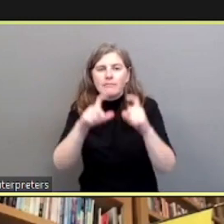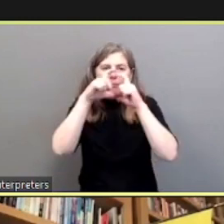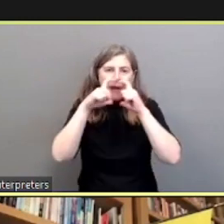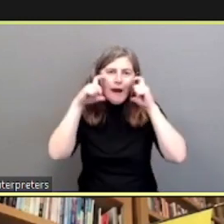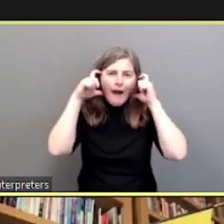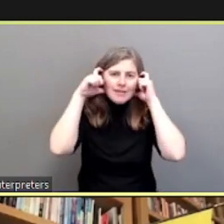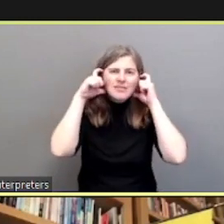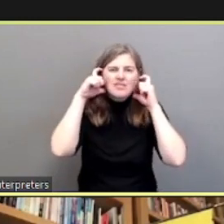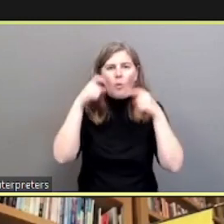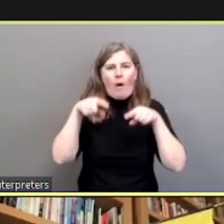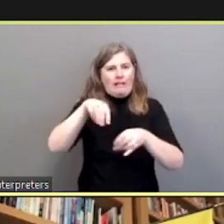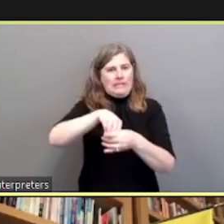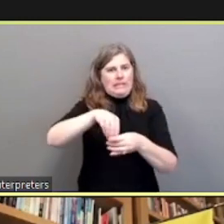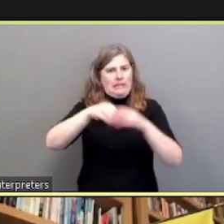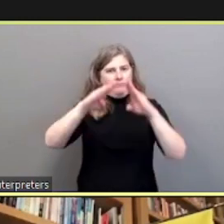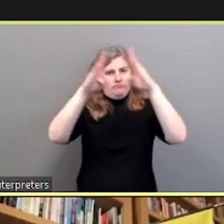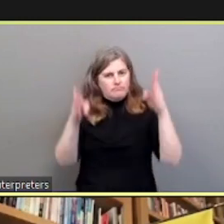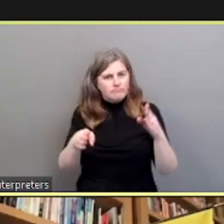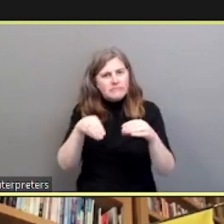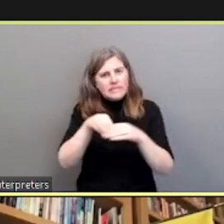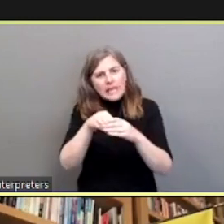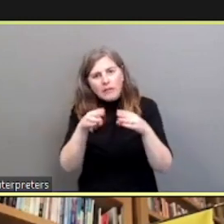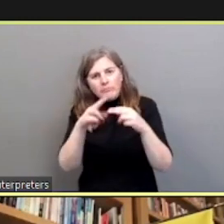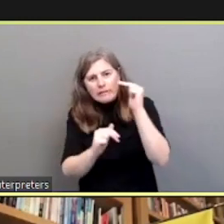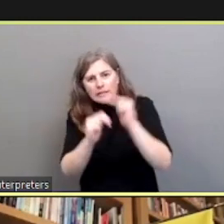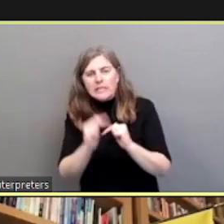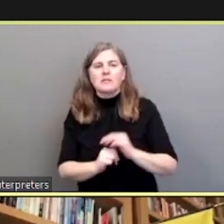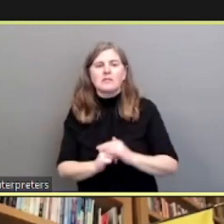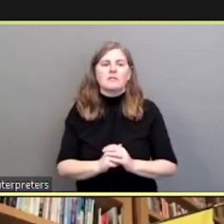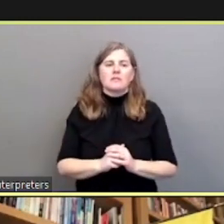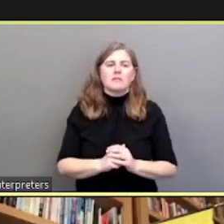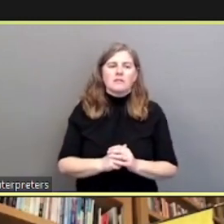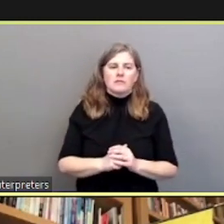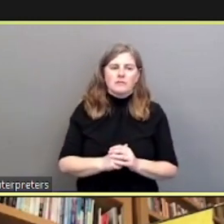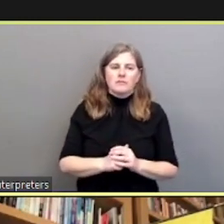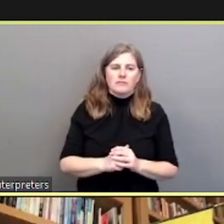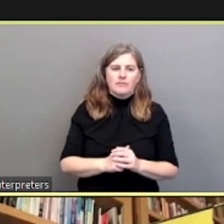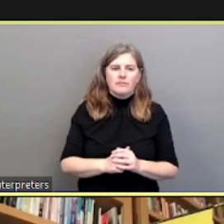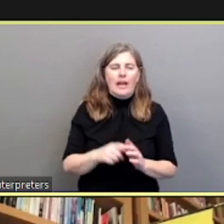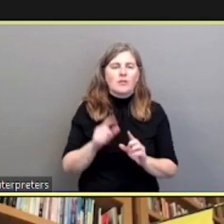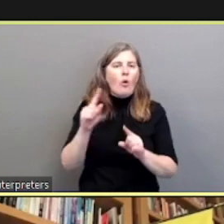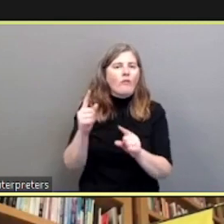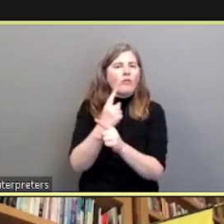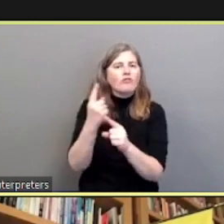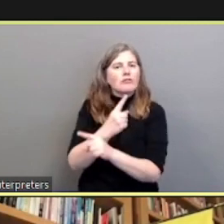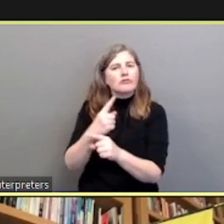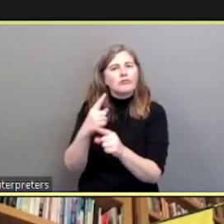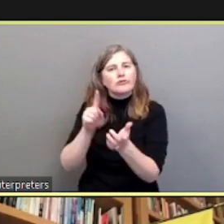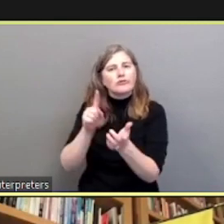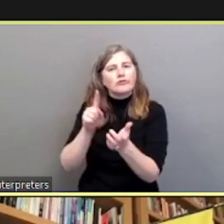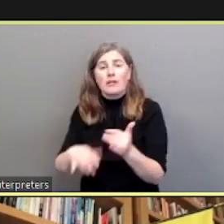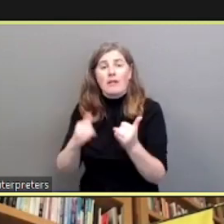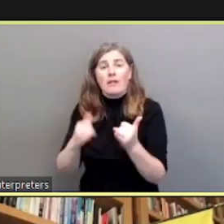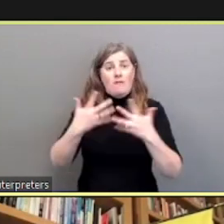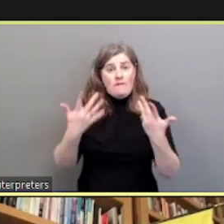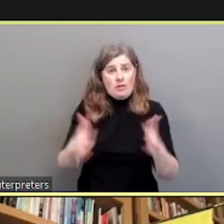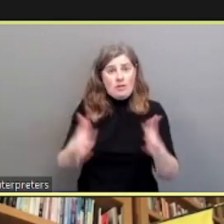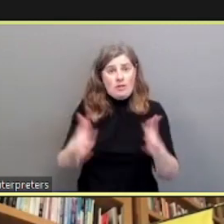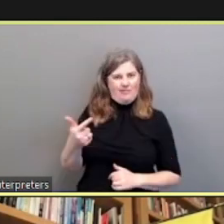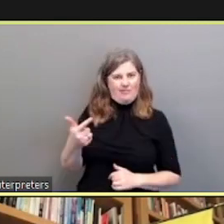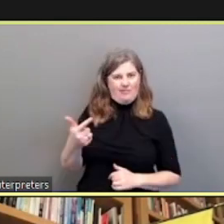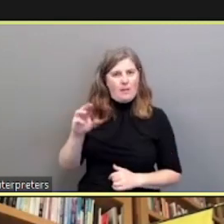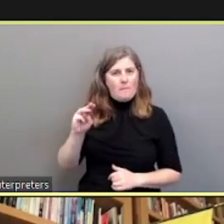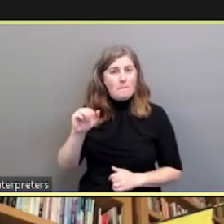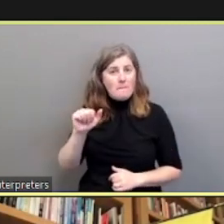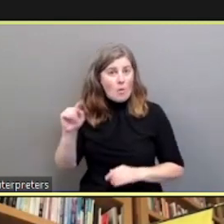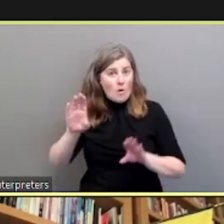particularly indoors, and don't forget preventive health care. And with that, Matt, I'm going to turn it back to you, and we're open